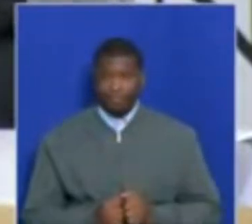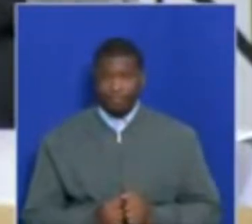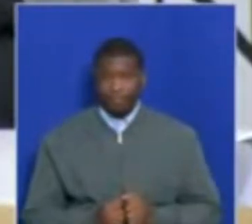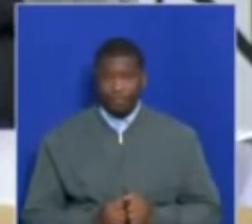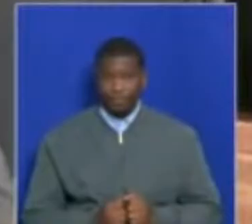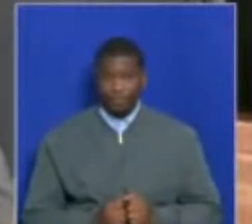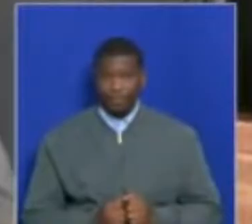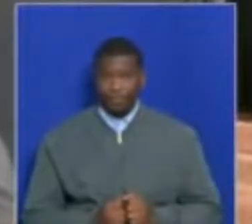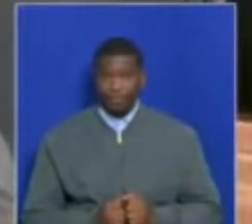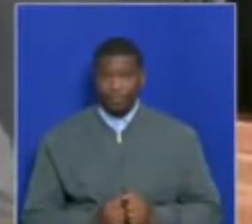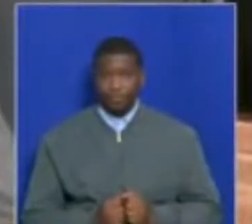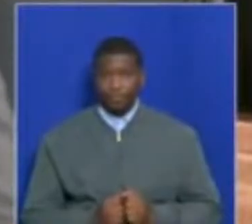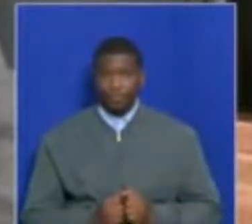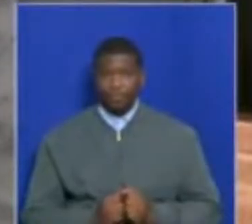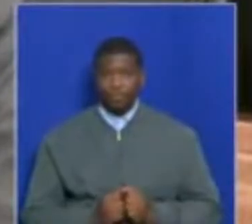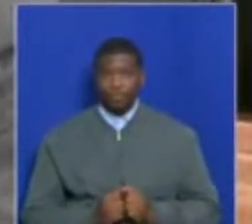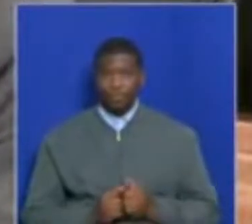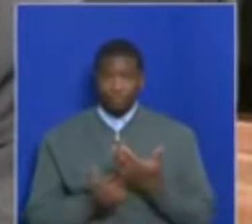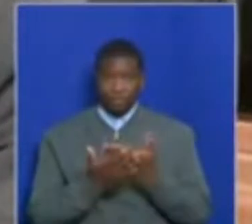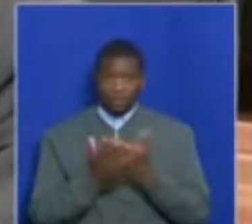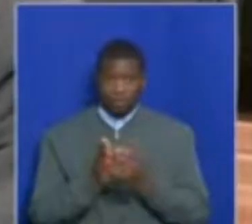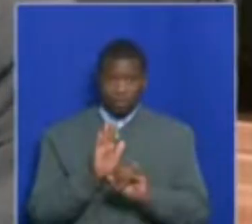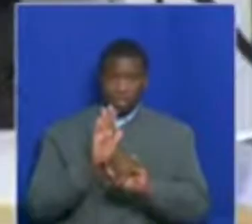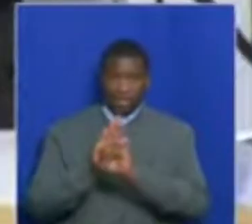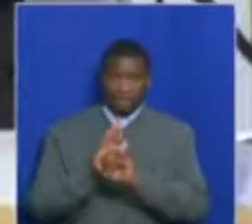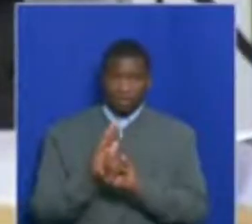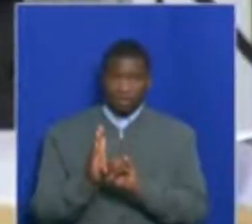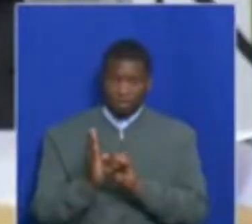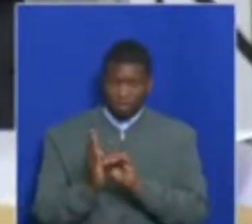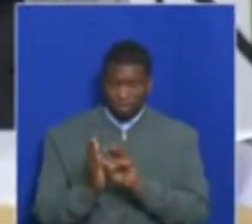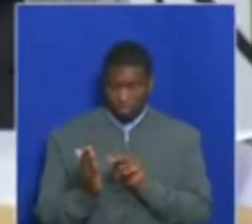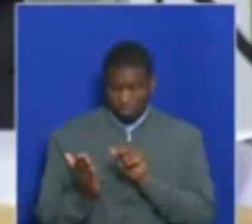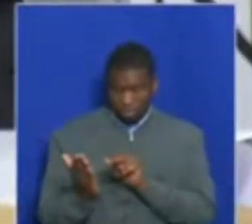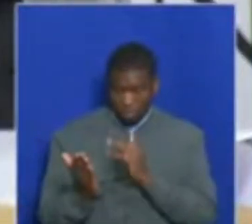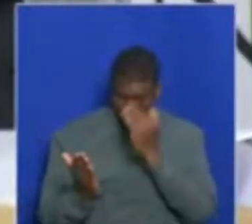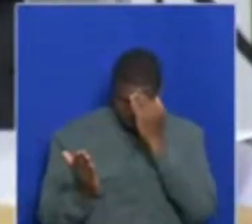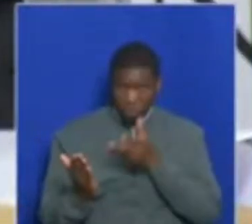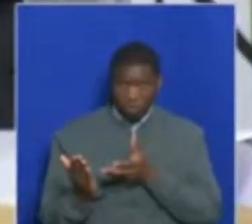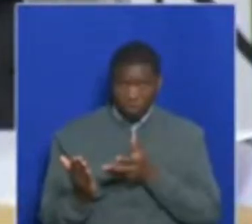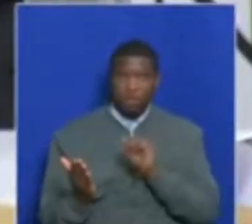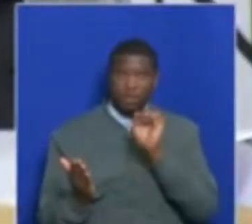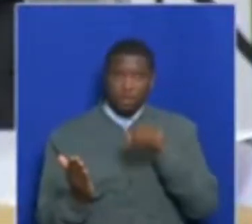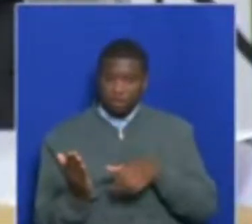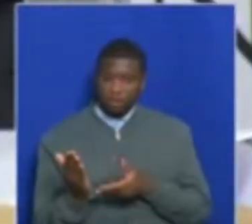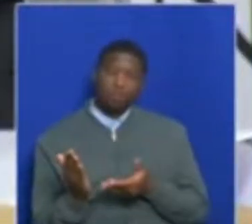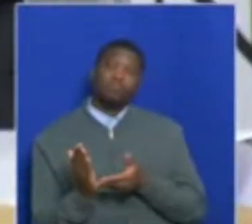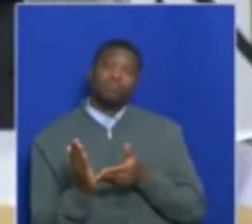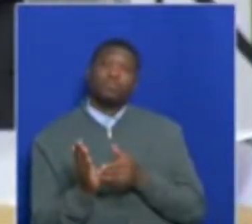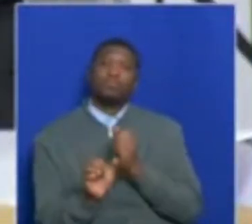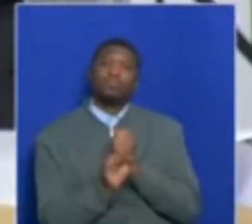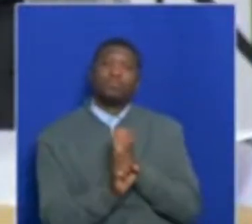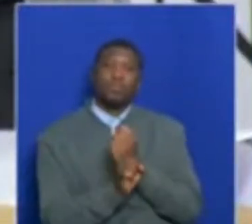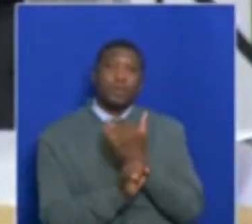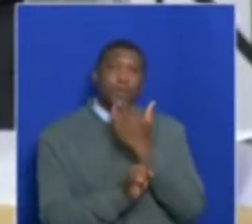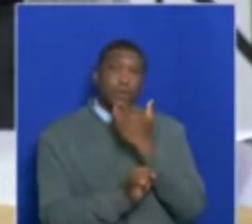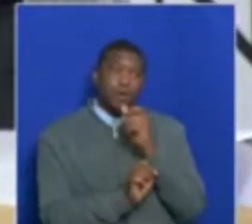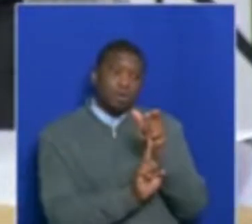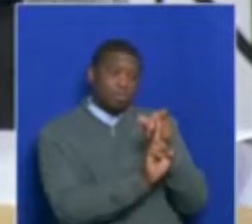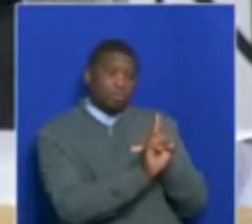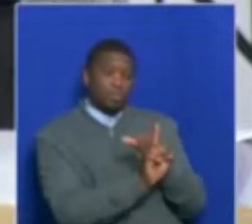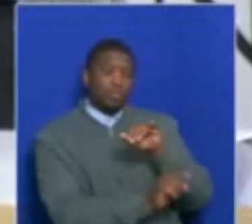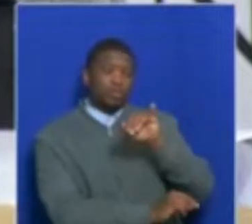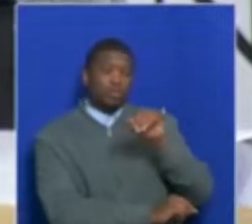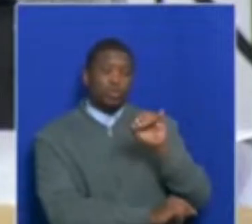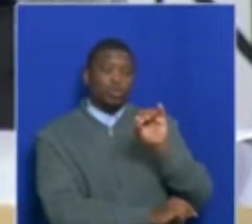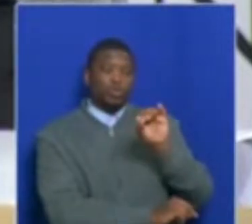Can you identify that statement? This statement is made by the victim, Jonathan David